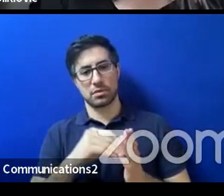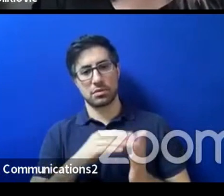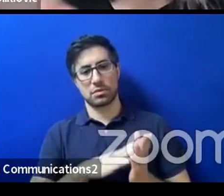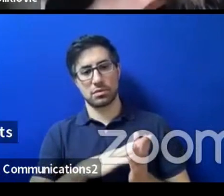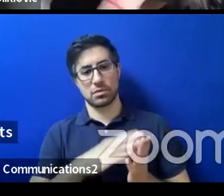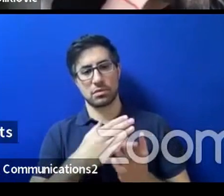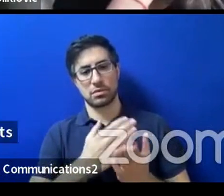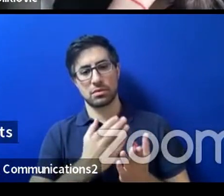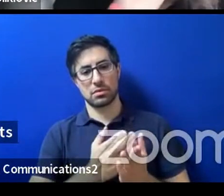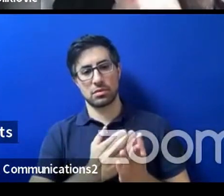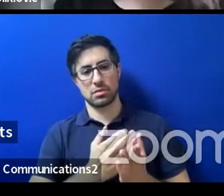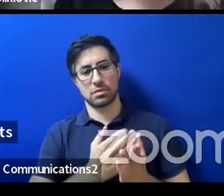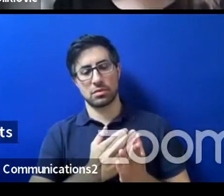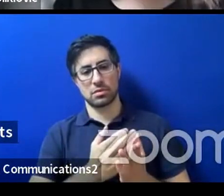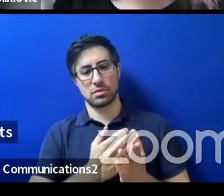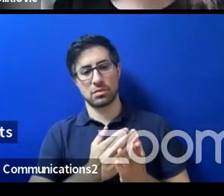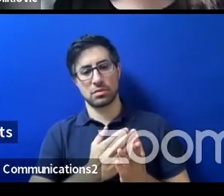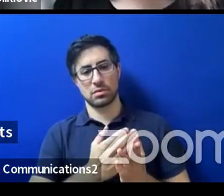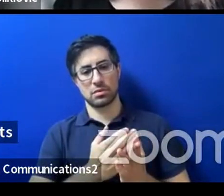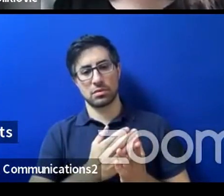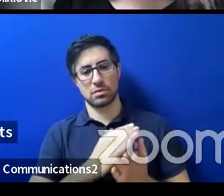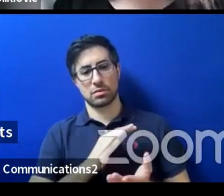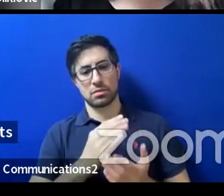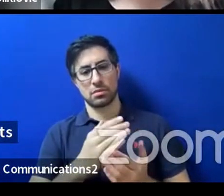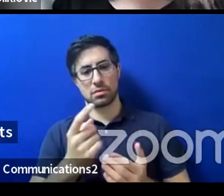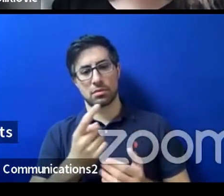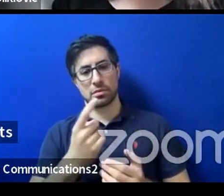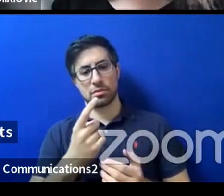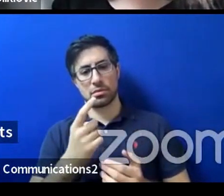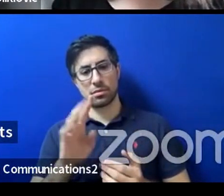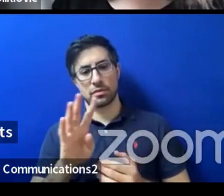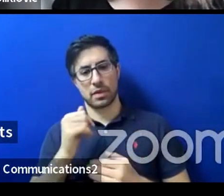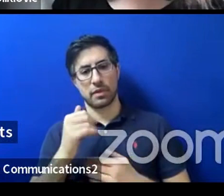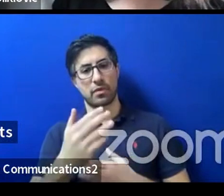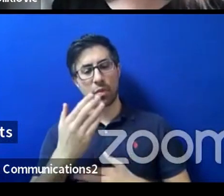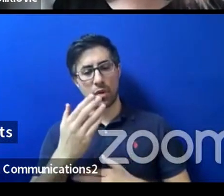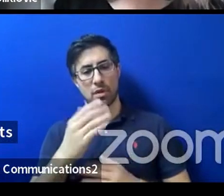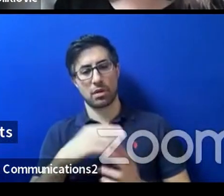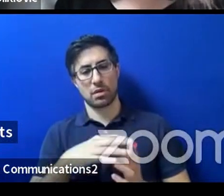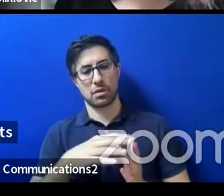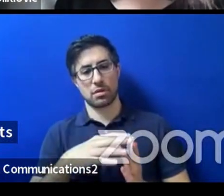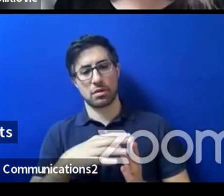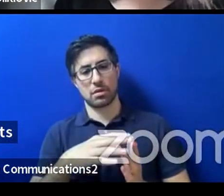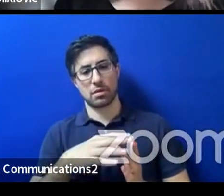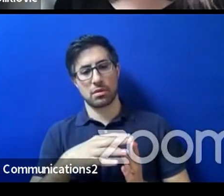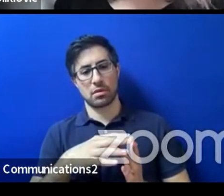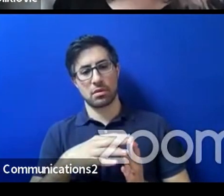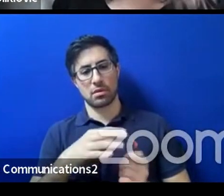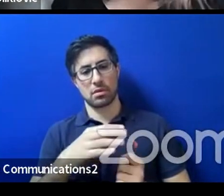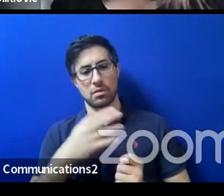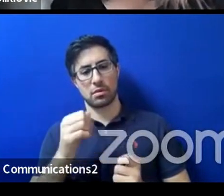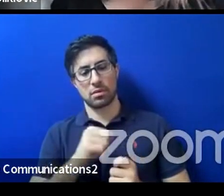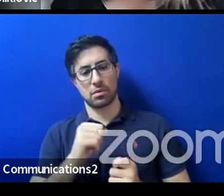documentation, budgeting, the whole shebang bang, always up to like 4 o'clock every morning. And it's a lot of work and I really